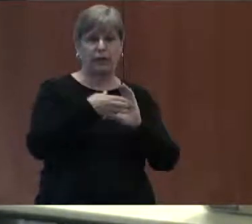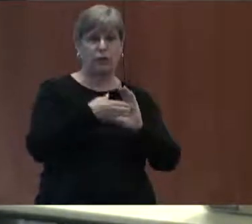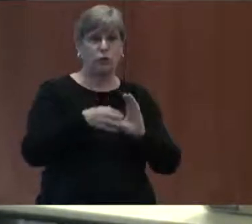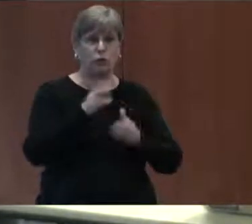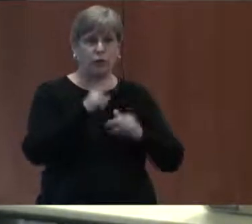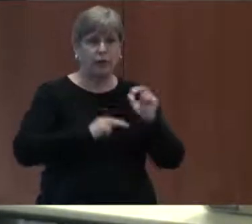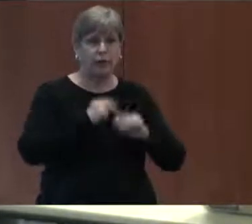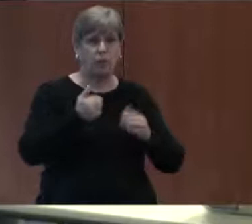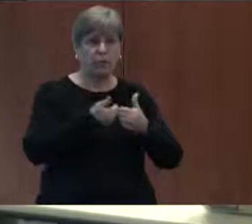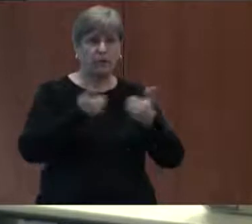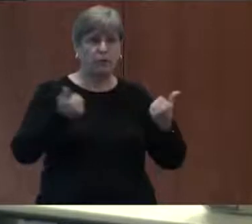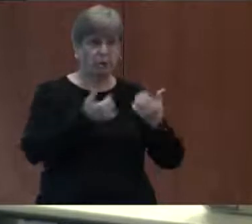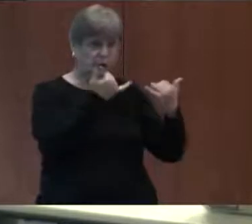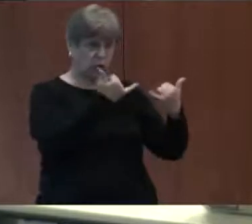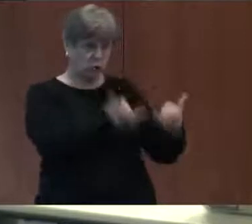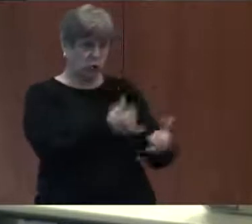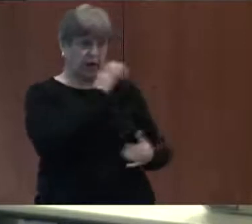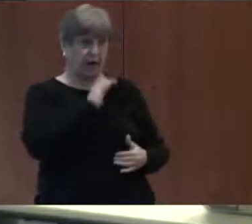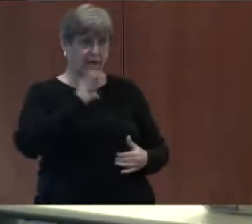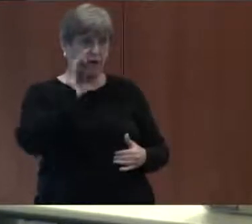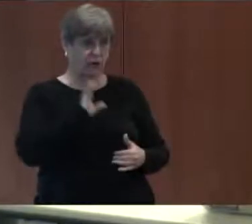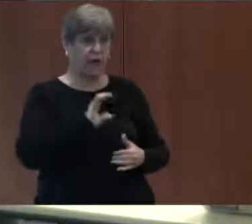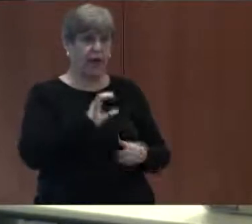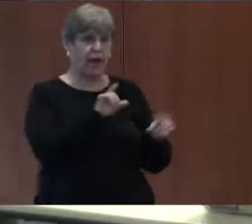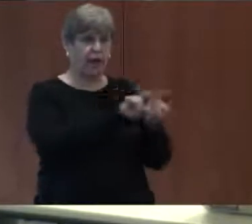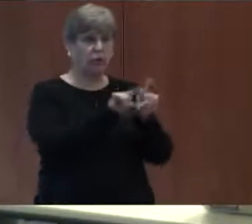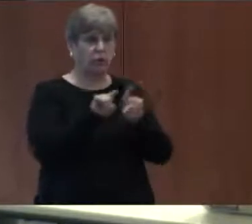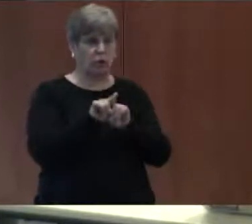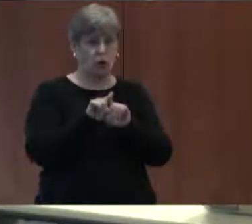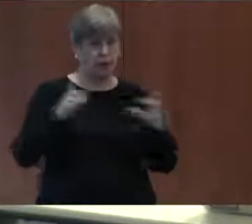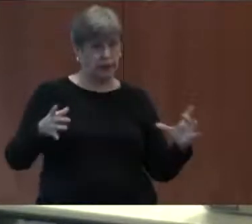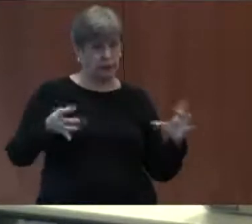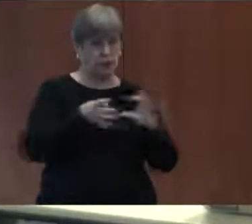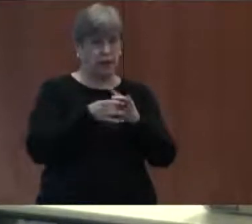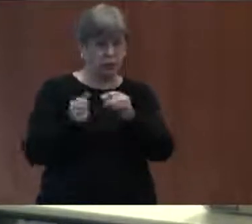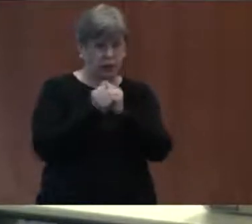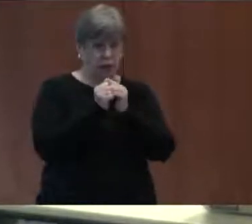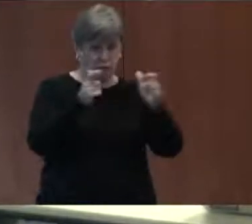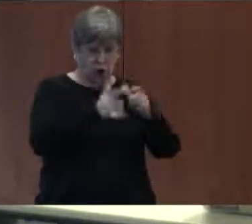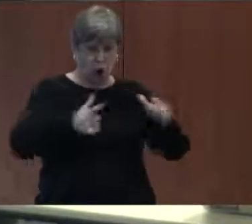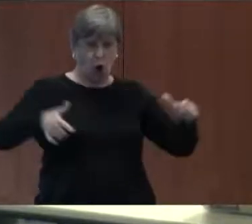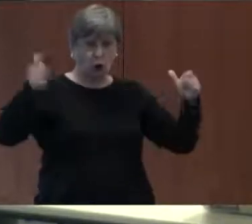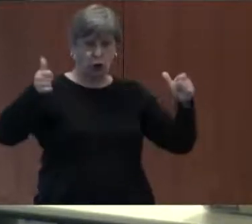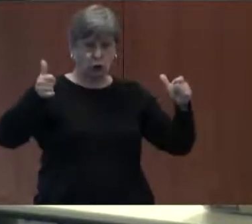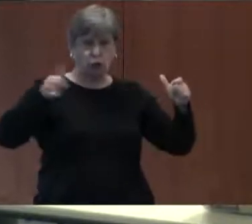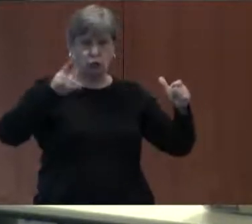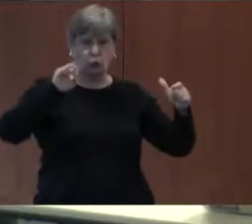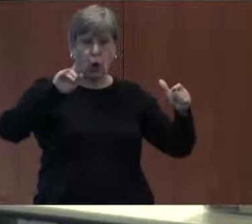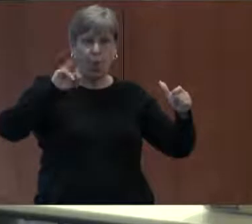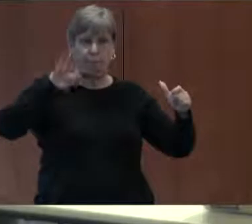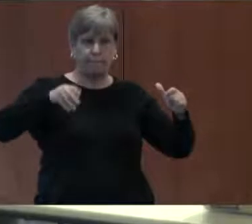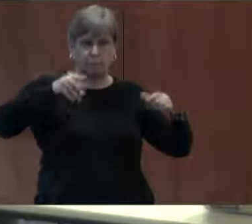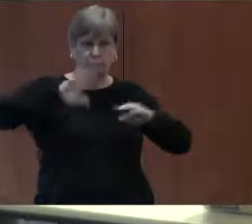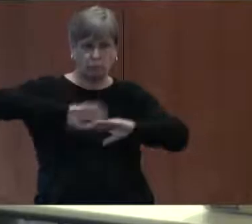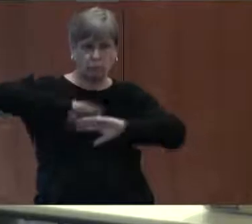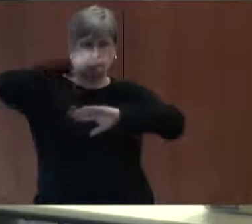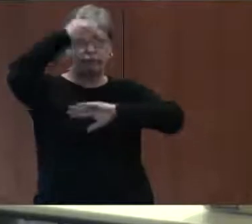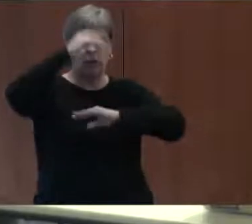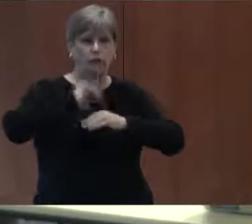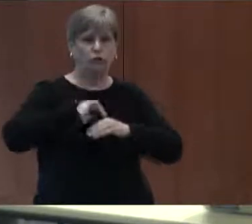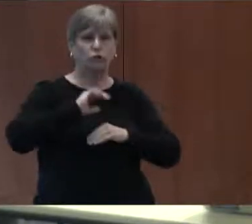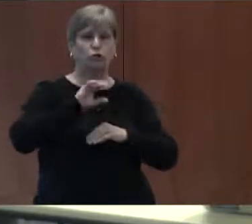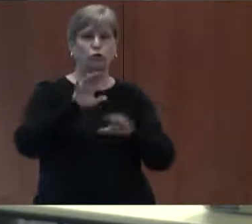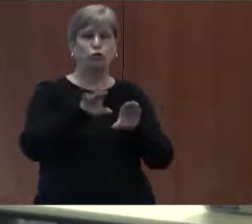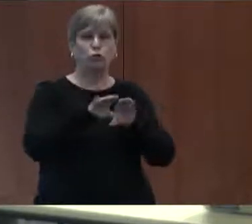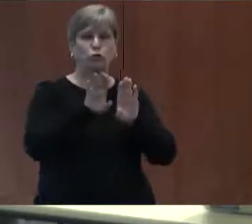allow it to be separated from the current cafeteria, as well as be adjoined through a large roll-up door that will allow kids to be